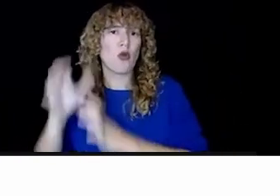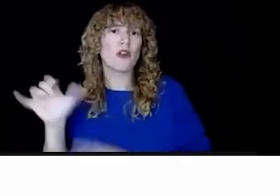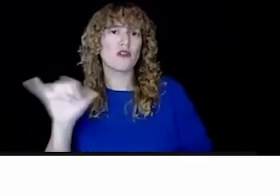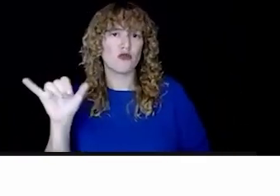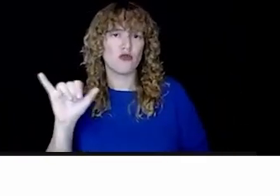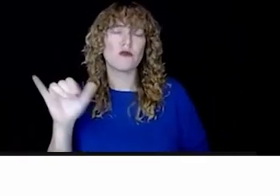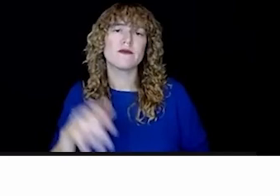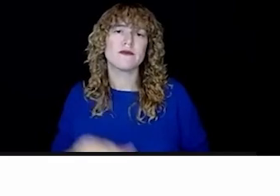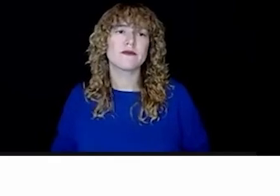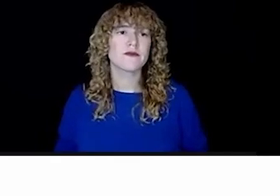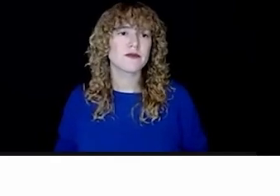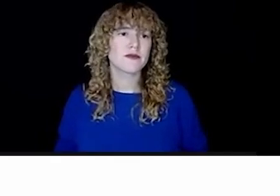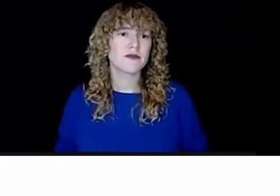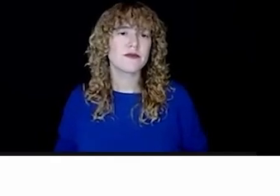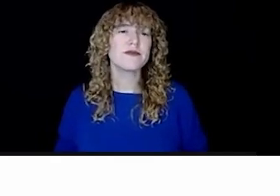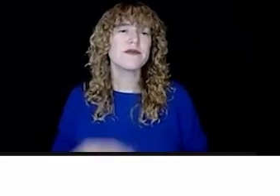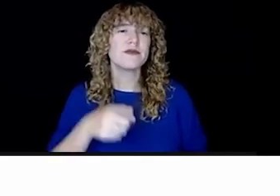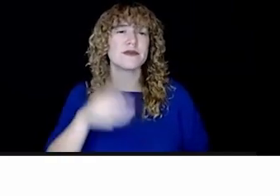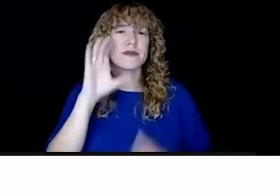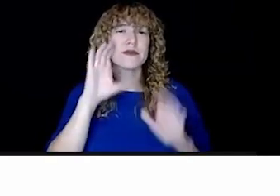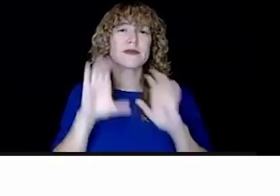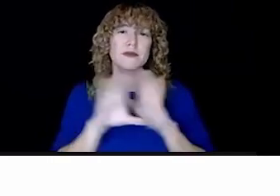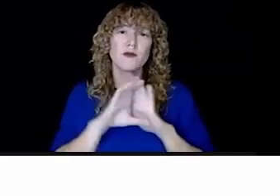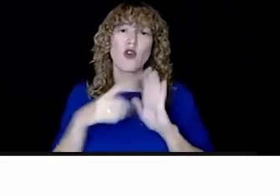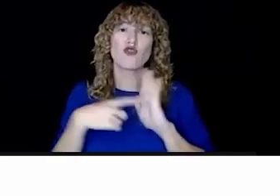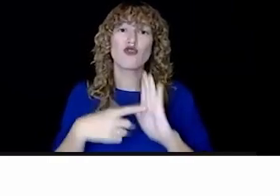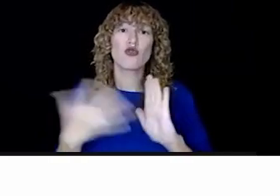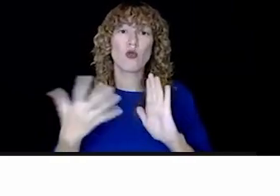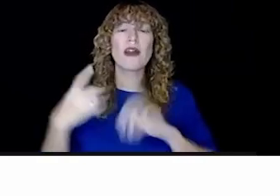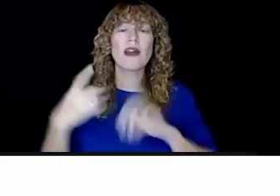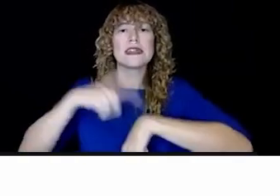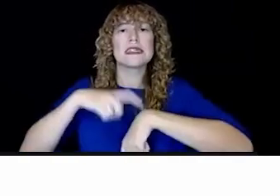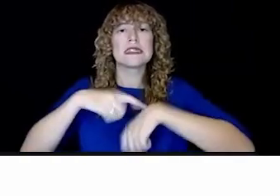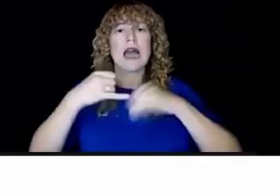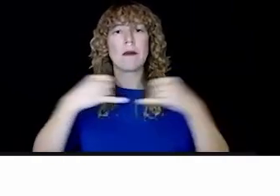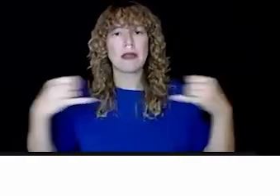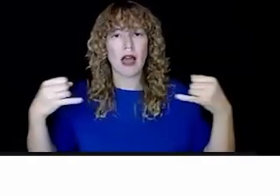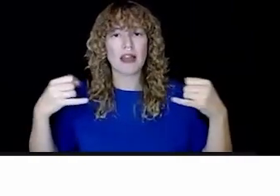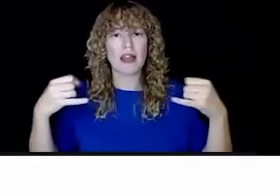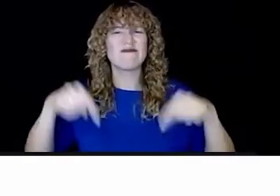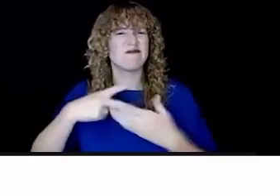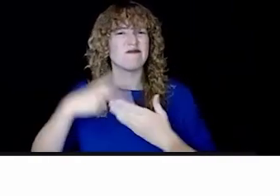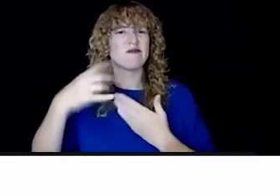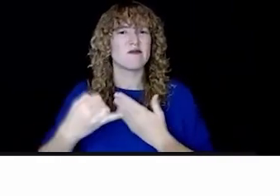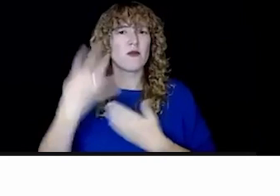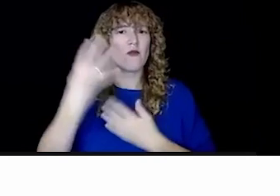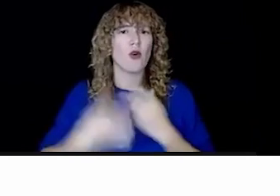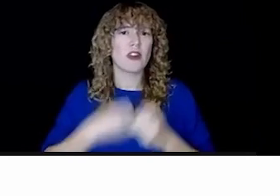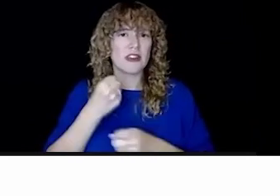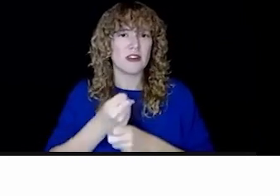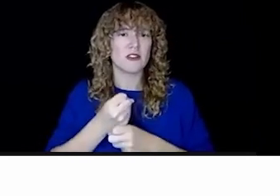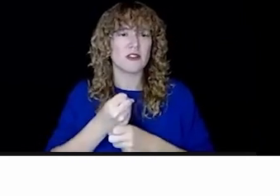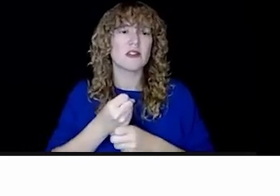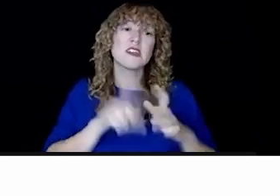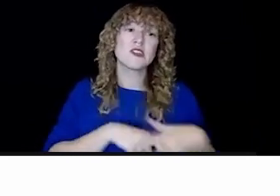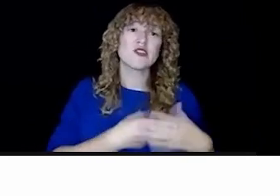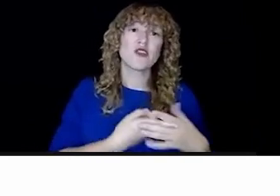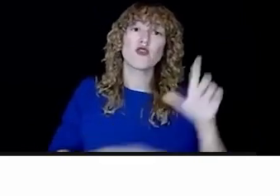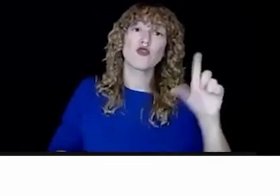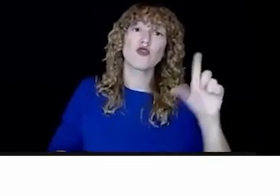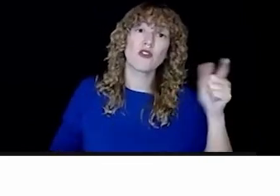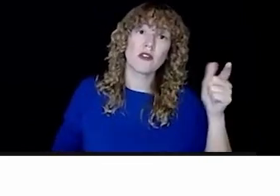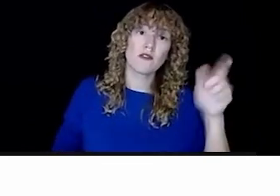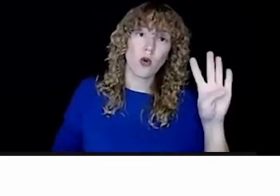So this image here shows a timeline of the 4-year project. As Talak mentioned, starts in 2024, finishes in